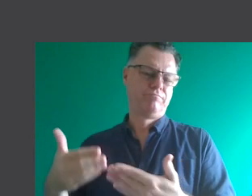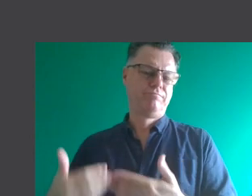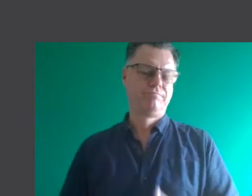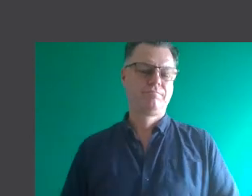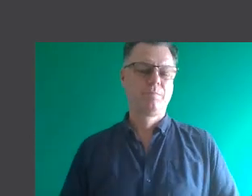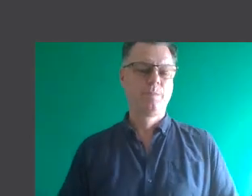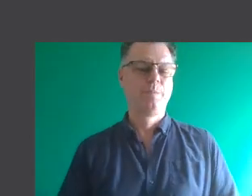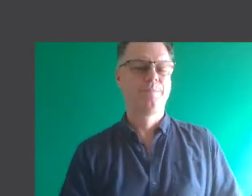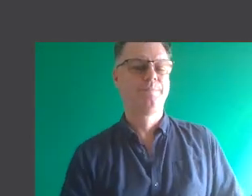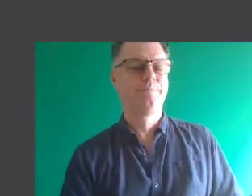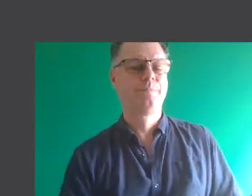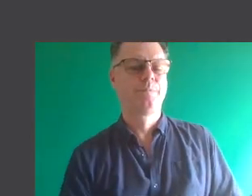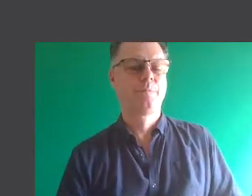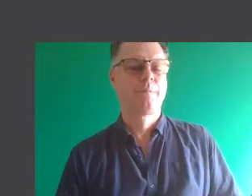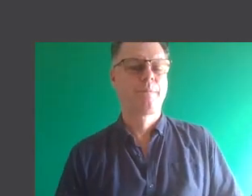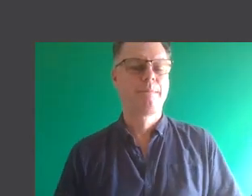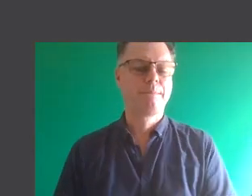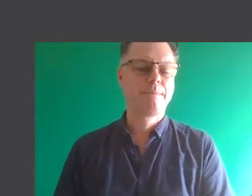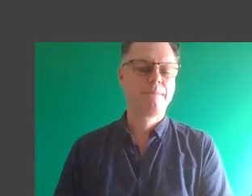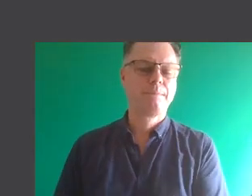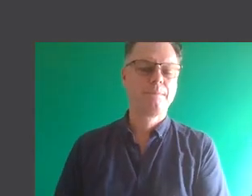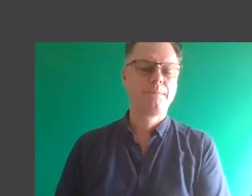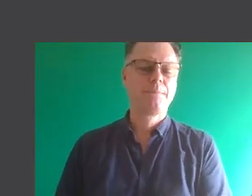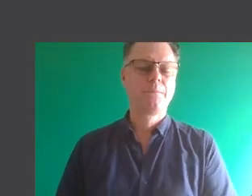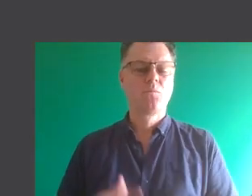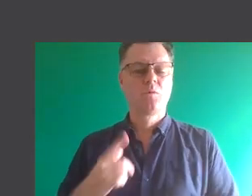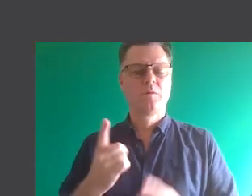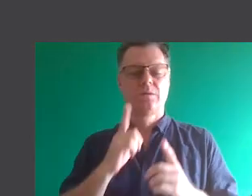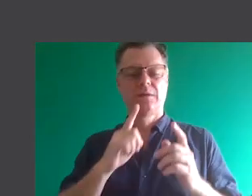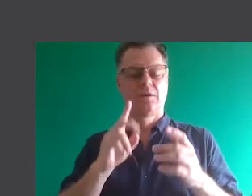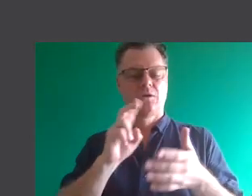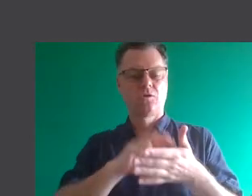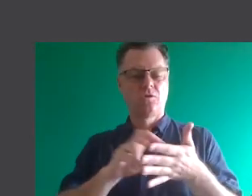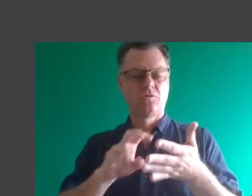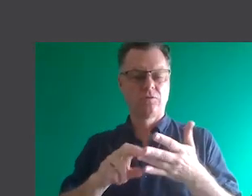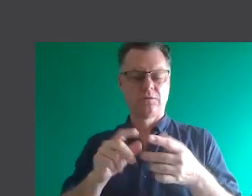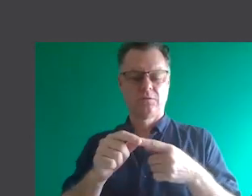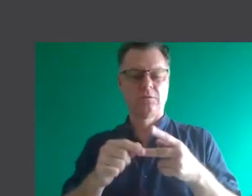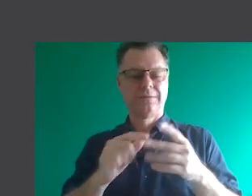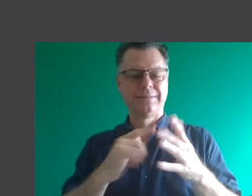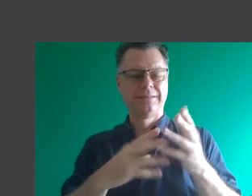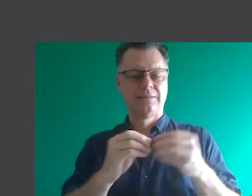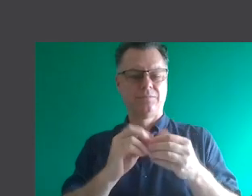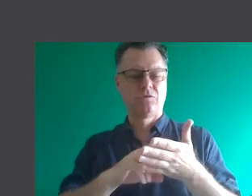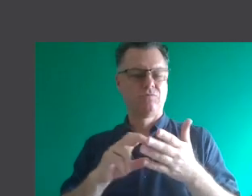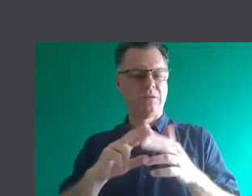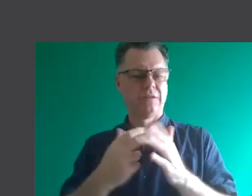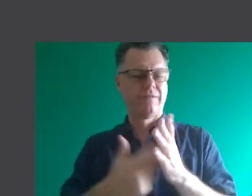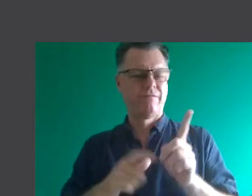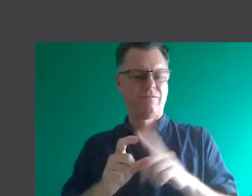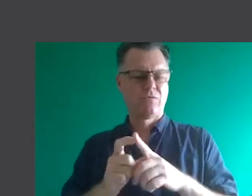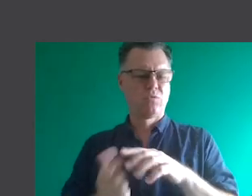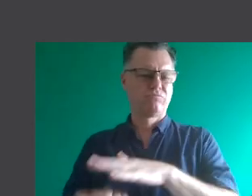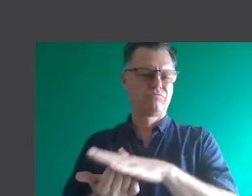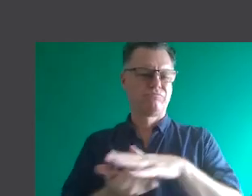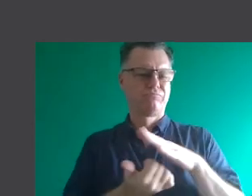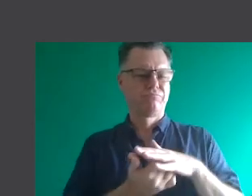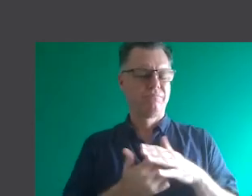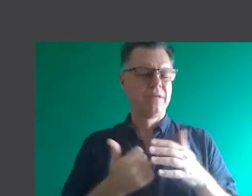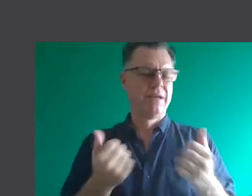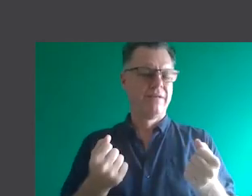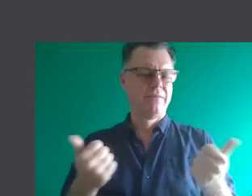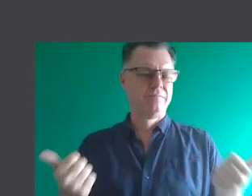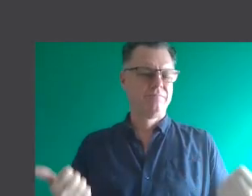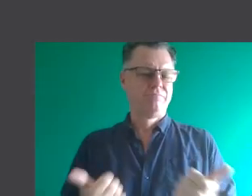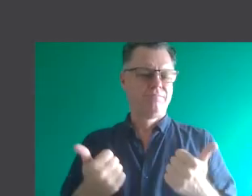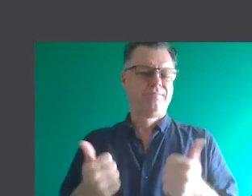in our previous reports. Perhaps one thing that I would highlight is the contractor and subcontractor fraud. One of